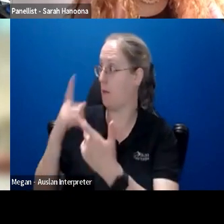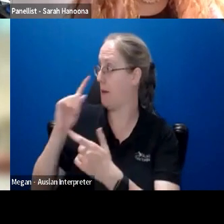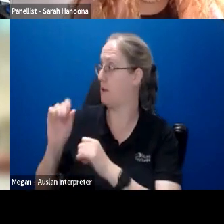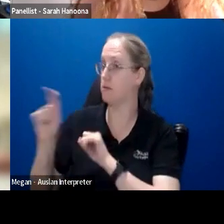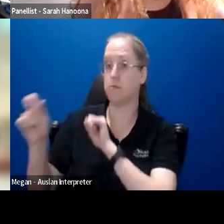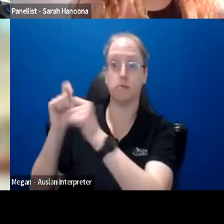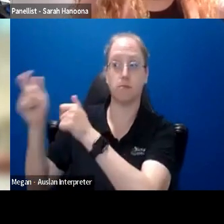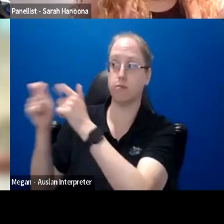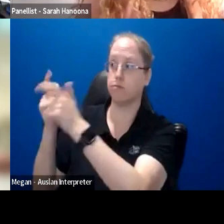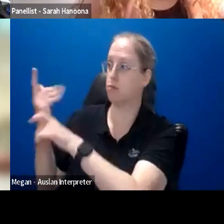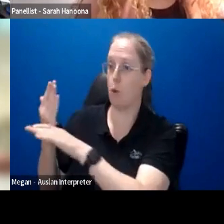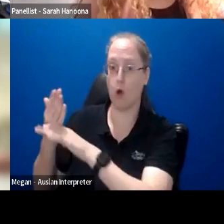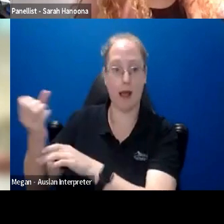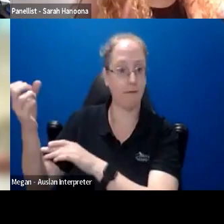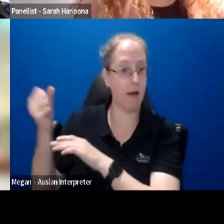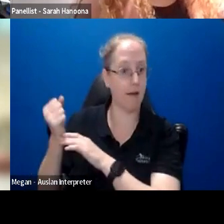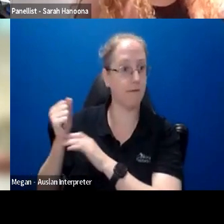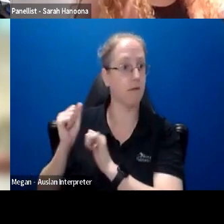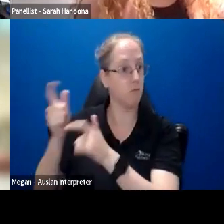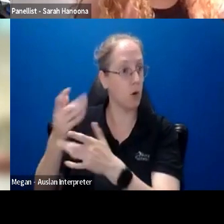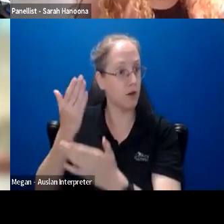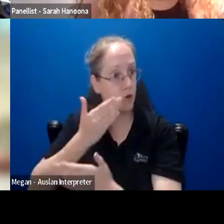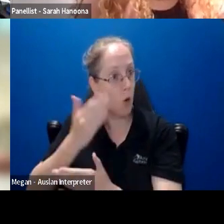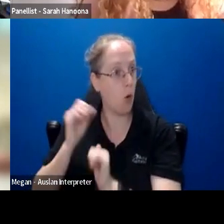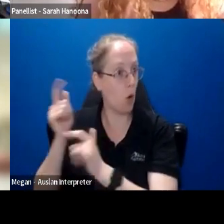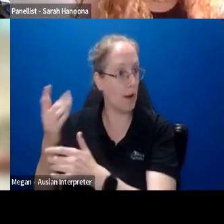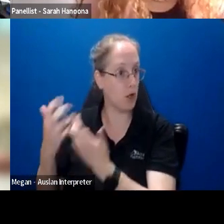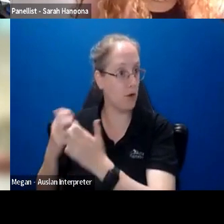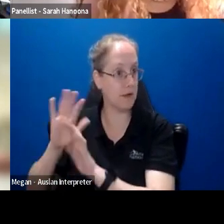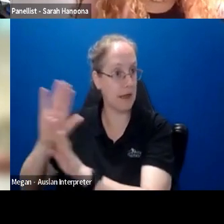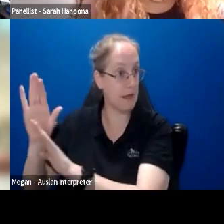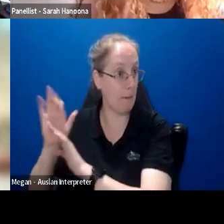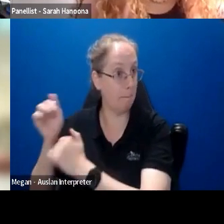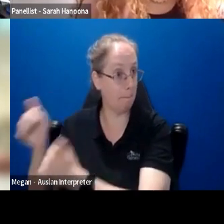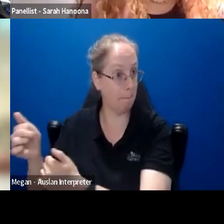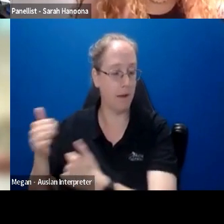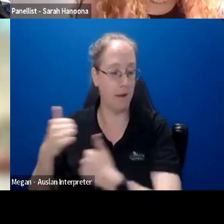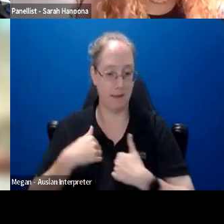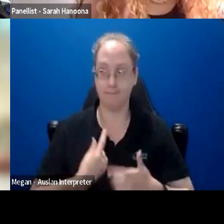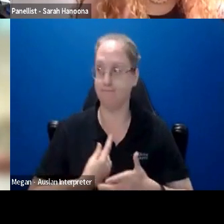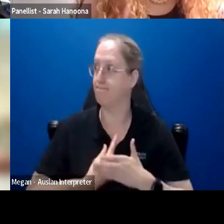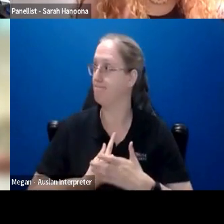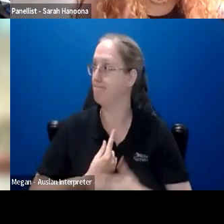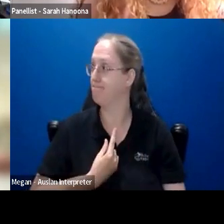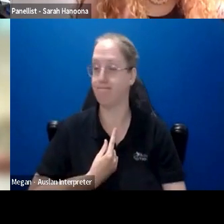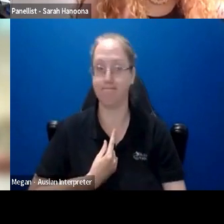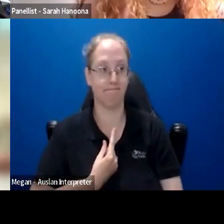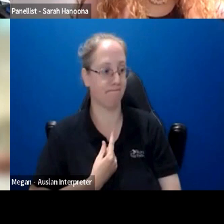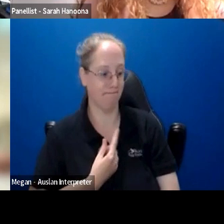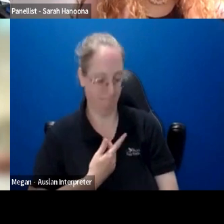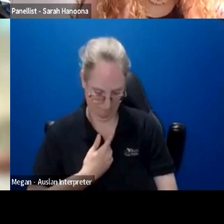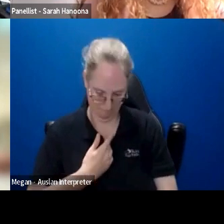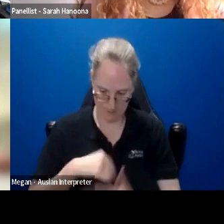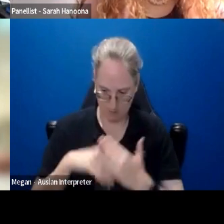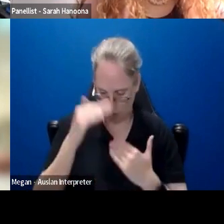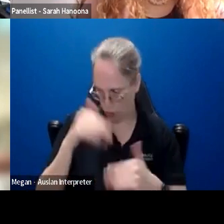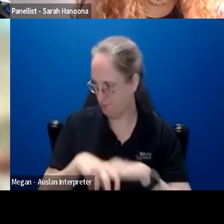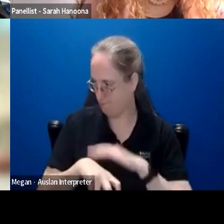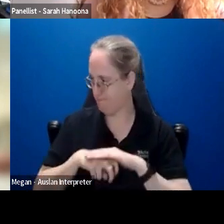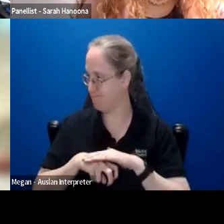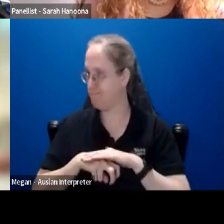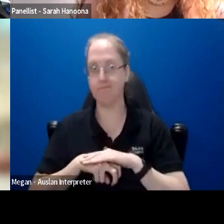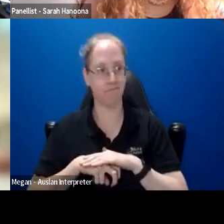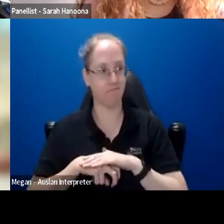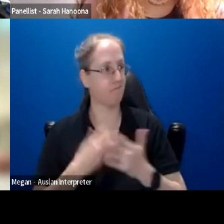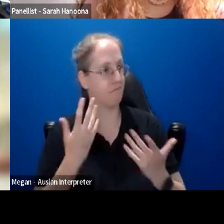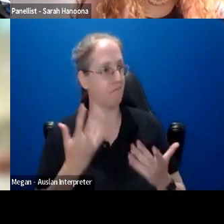to schools and universities, but then I was just there in my room and I didn't know, you know, I had no idea where to